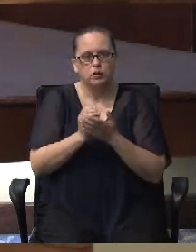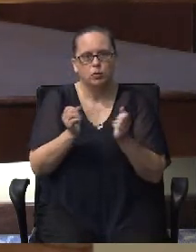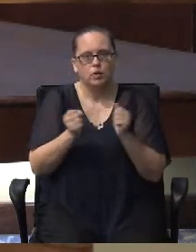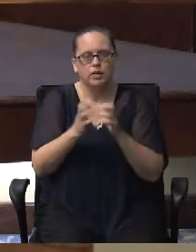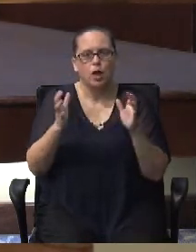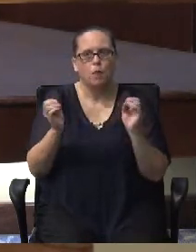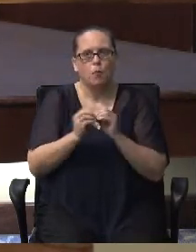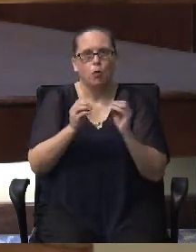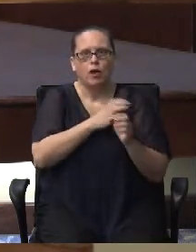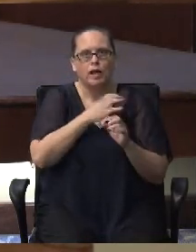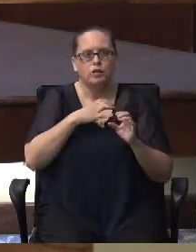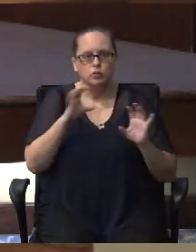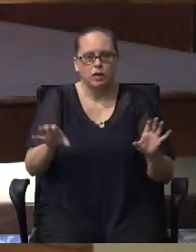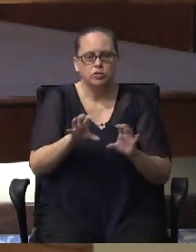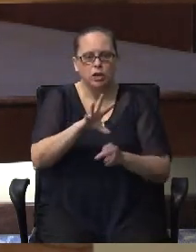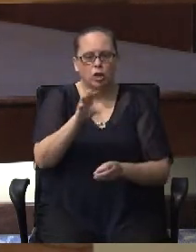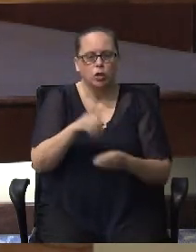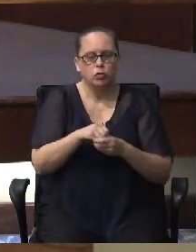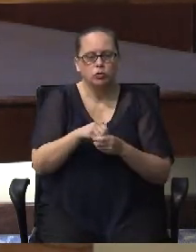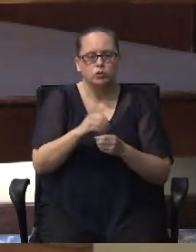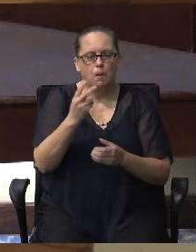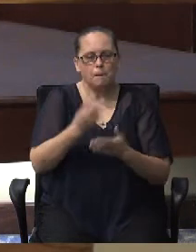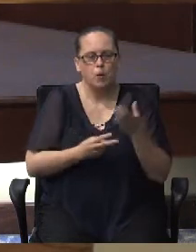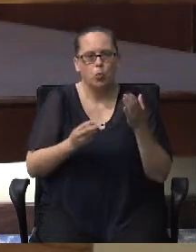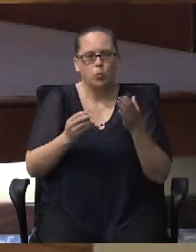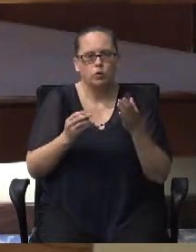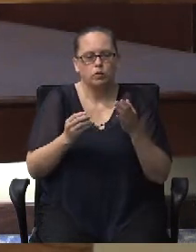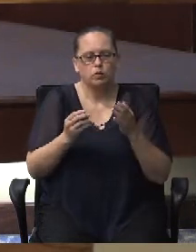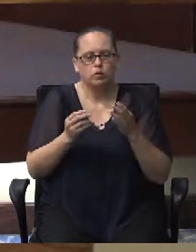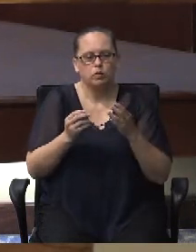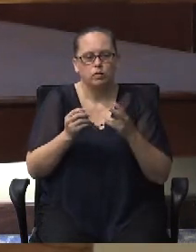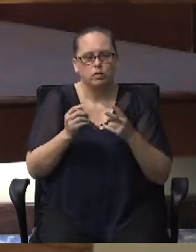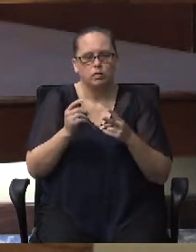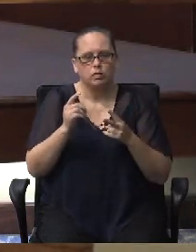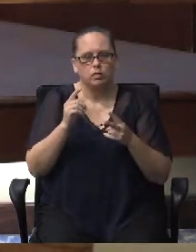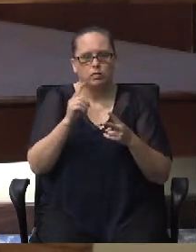action, which includes employee salaries and benefits,